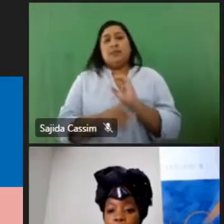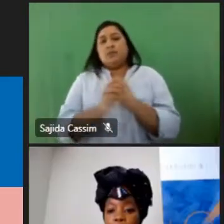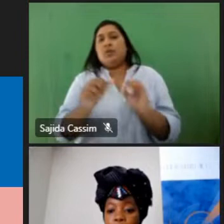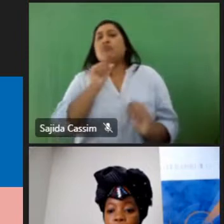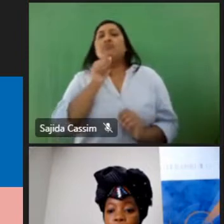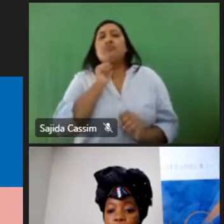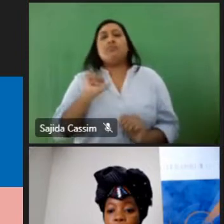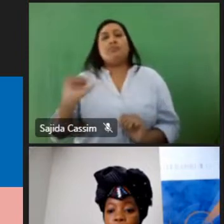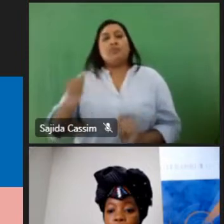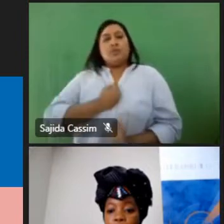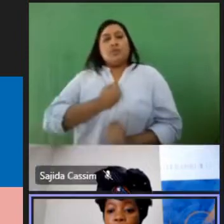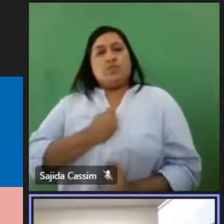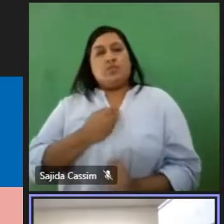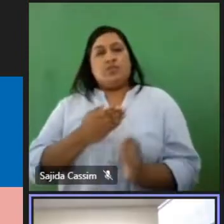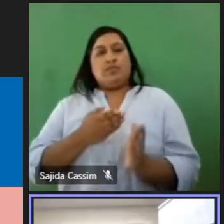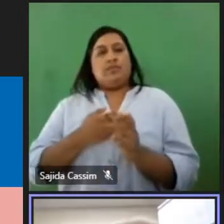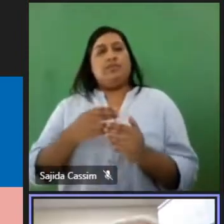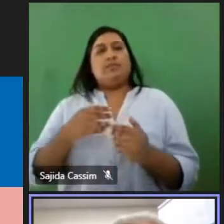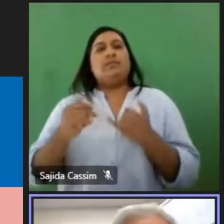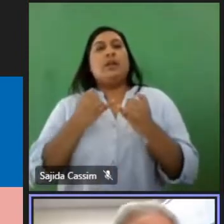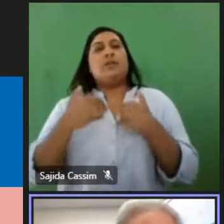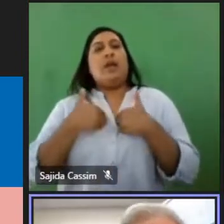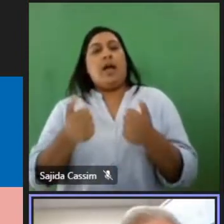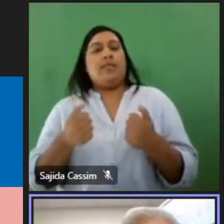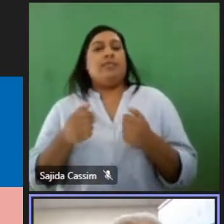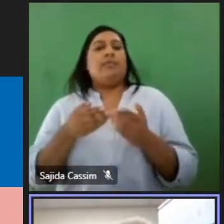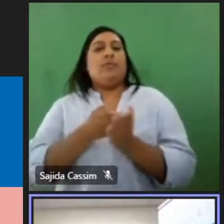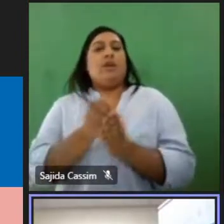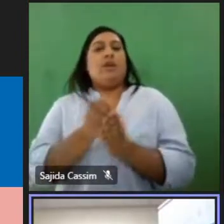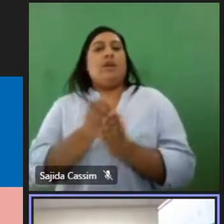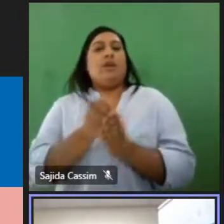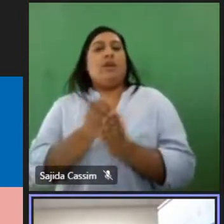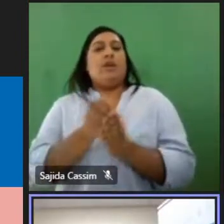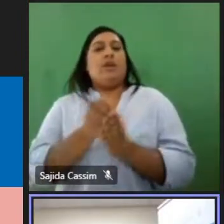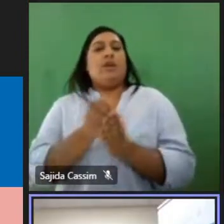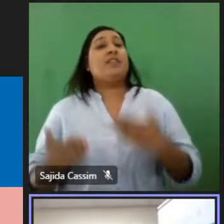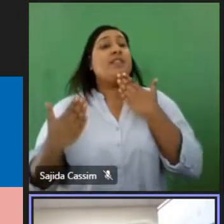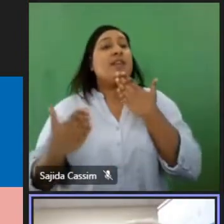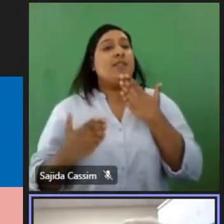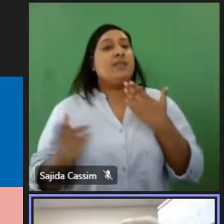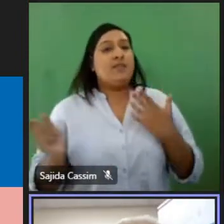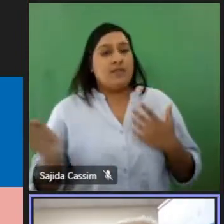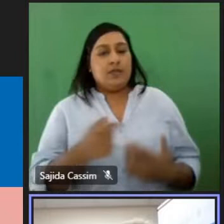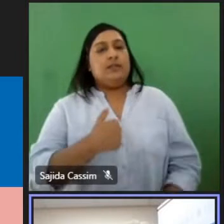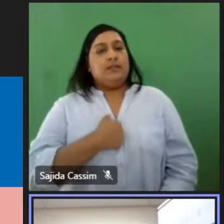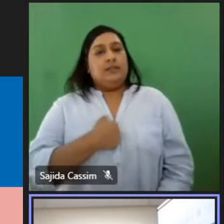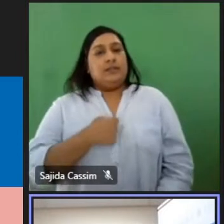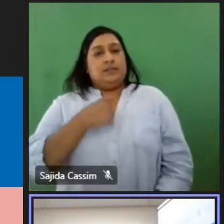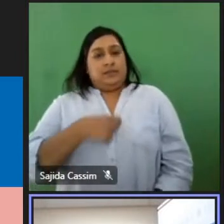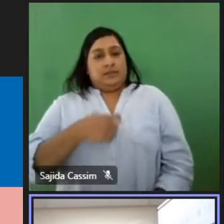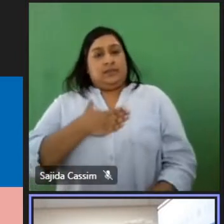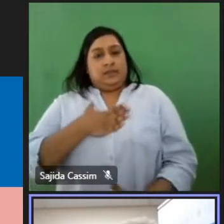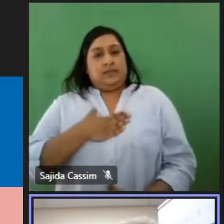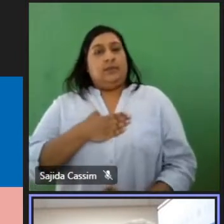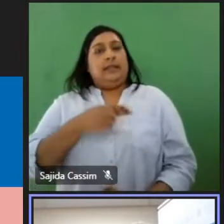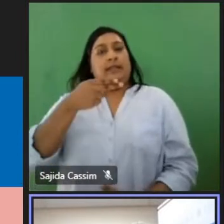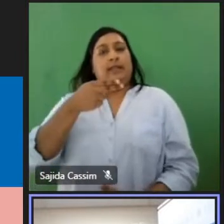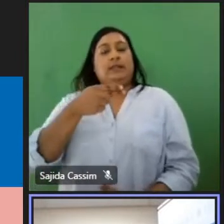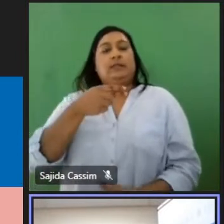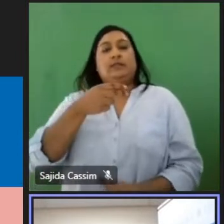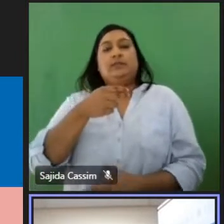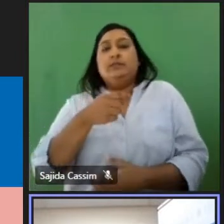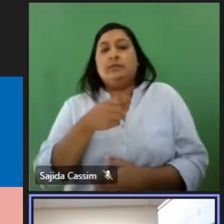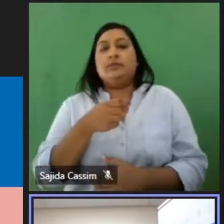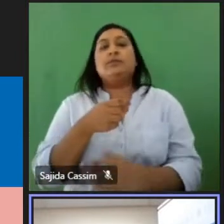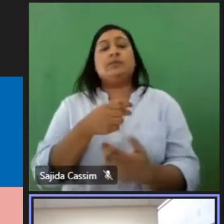Thank you very much. My name is Jill Hancock, and my personal pronouns are she and hers. And yes,